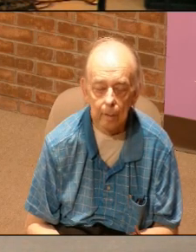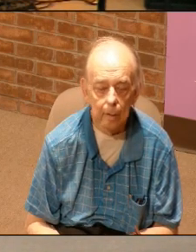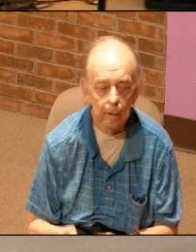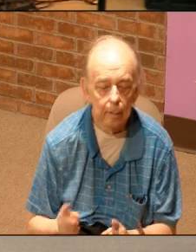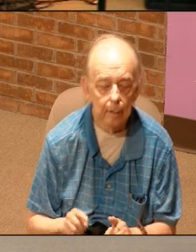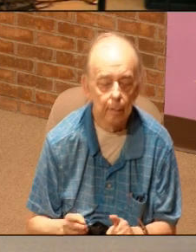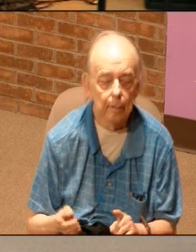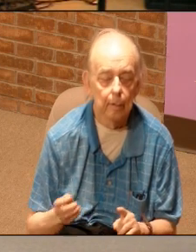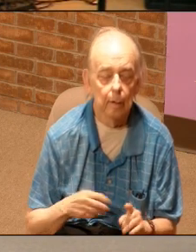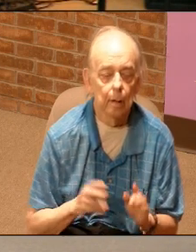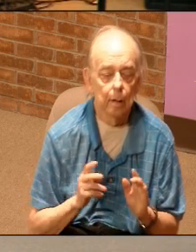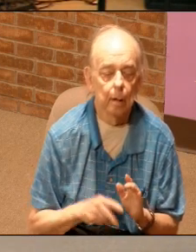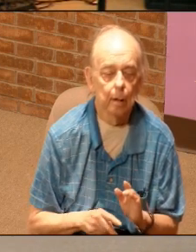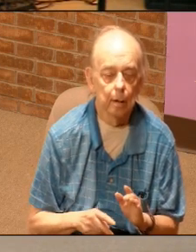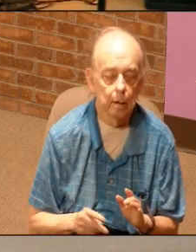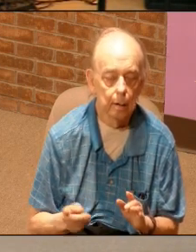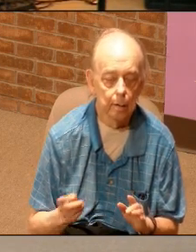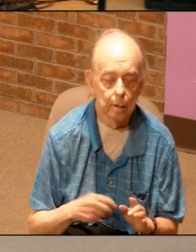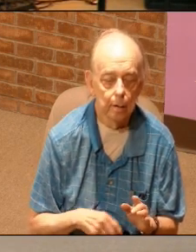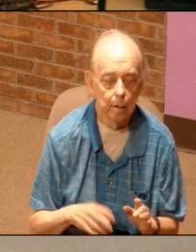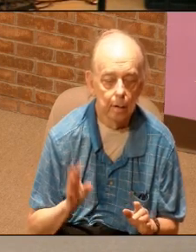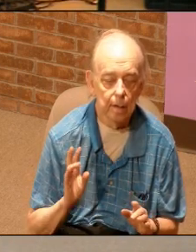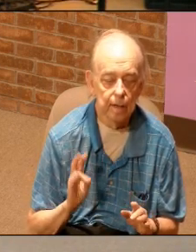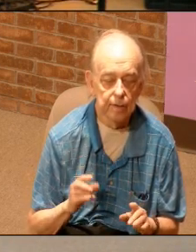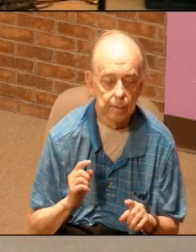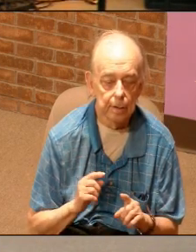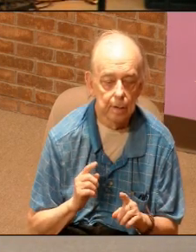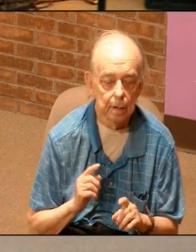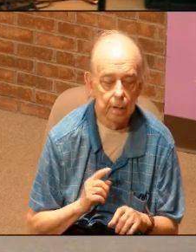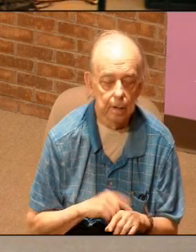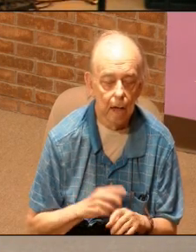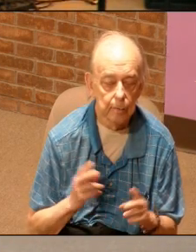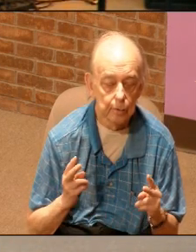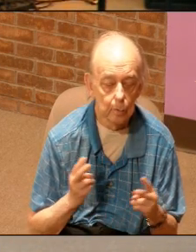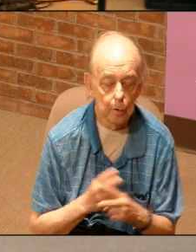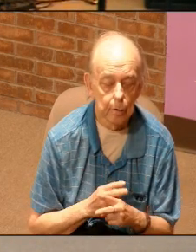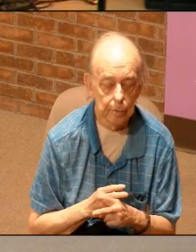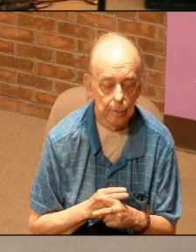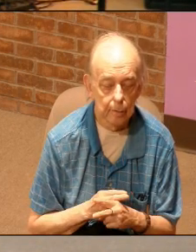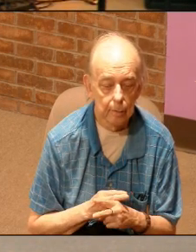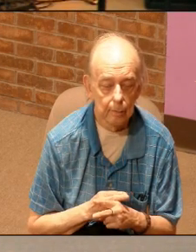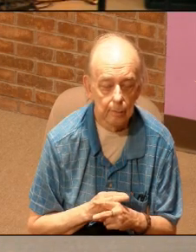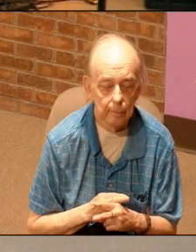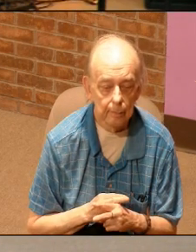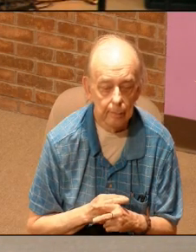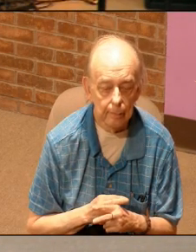And when it comes back 7 times worse.